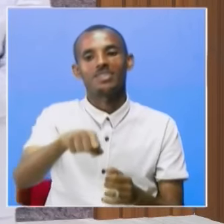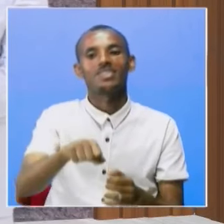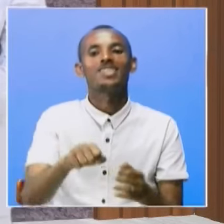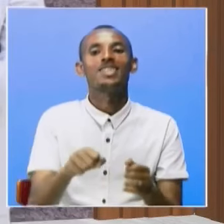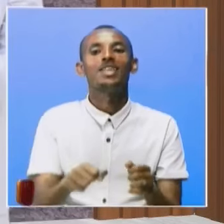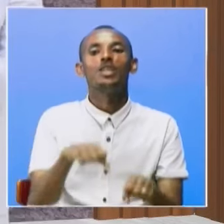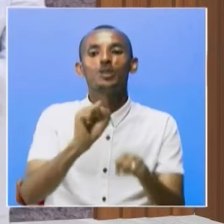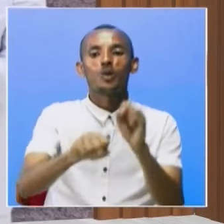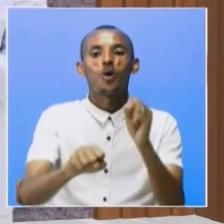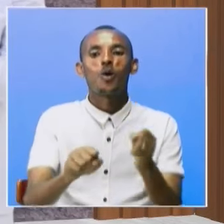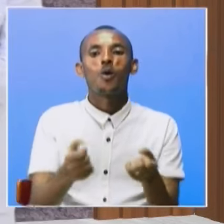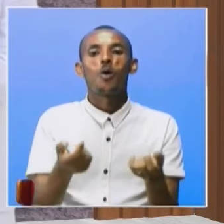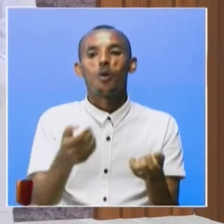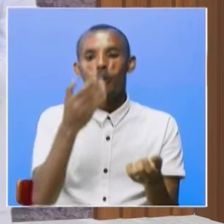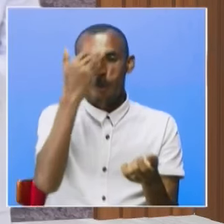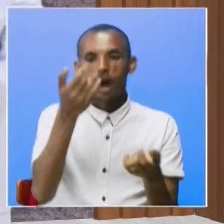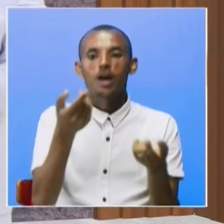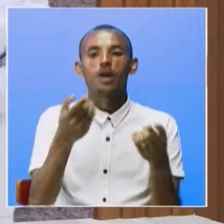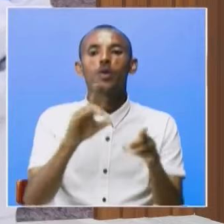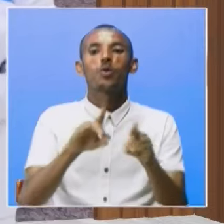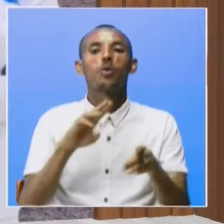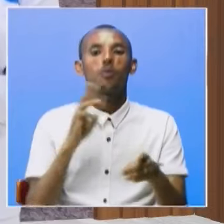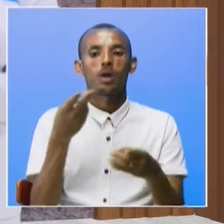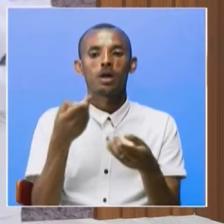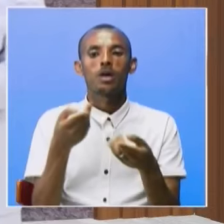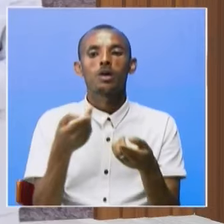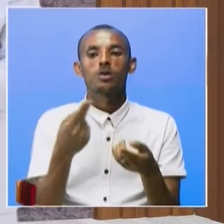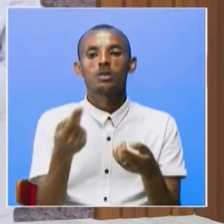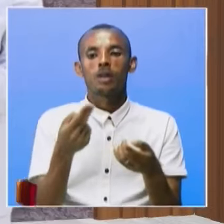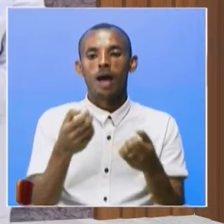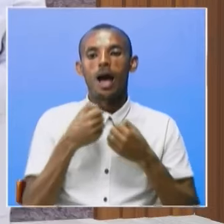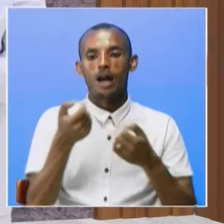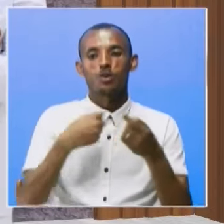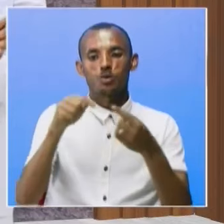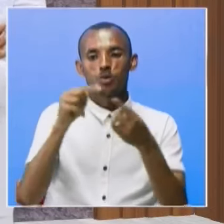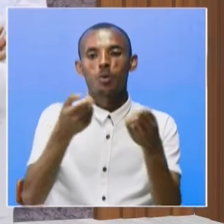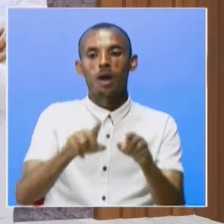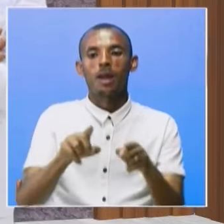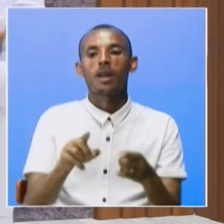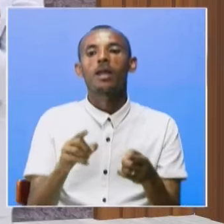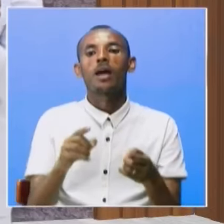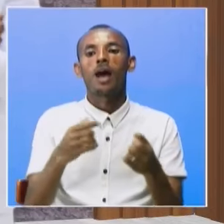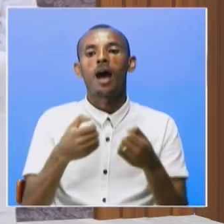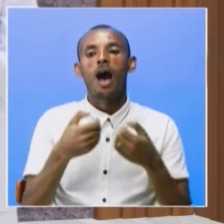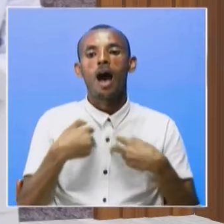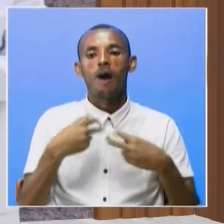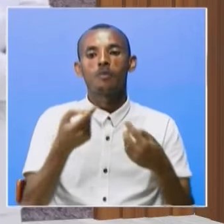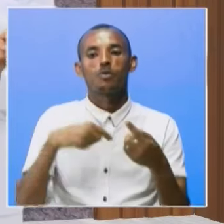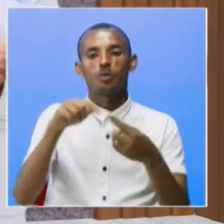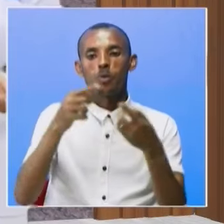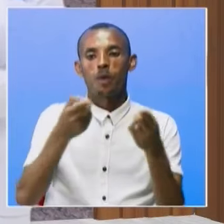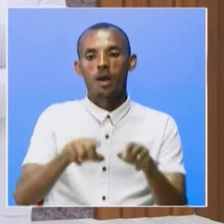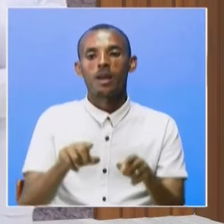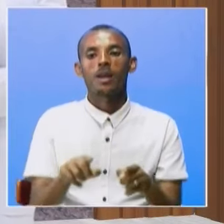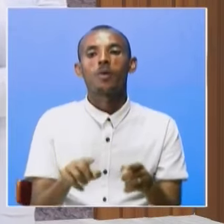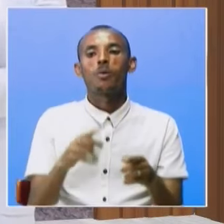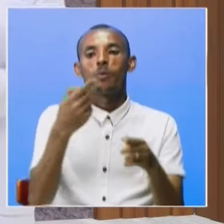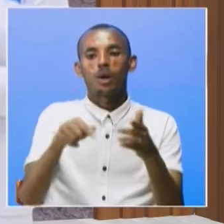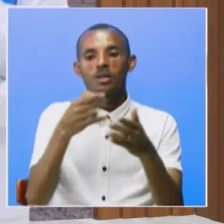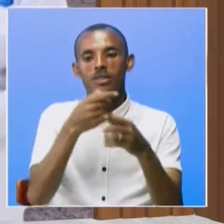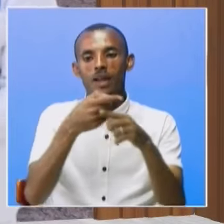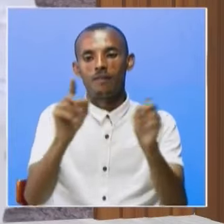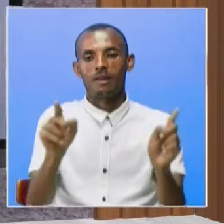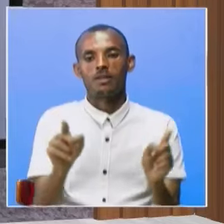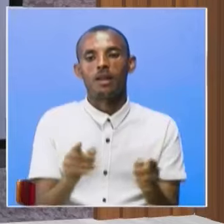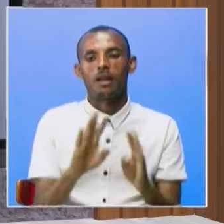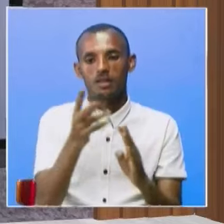So, when do we use have to and when do we use has to? Or what is the difference between have to and has to? Let's